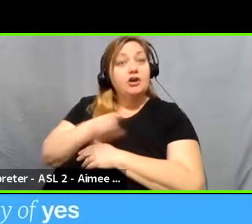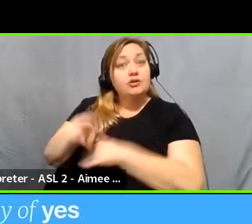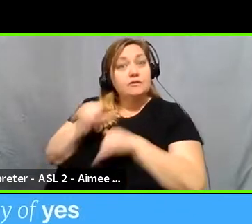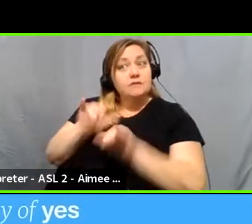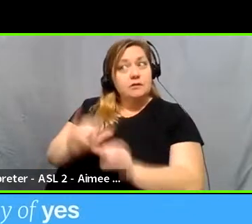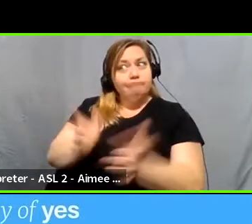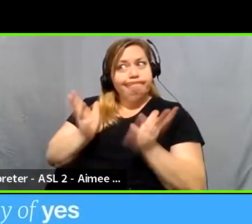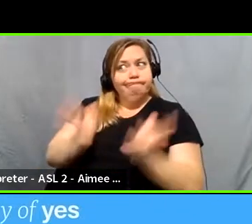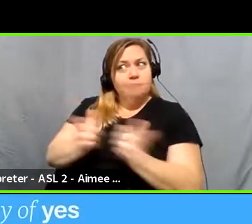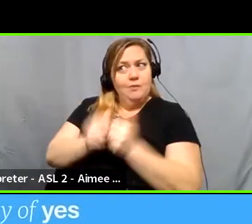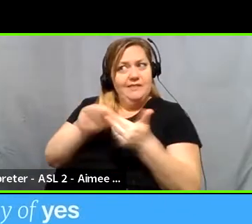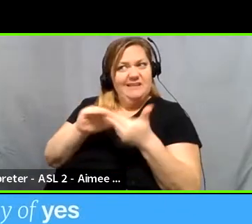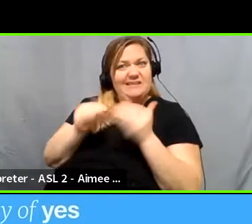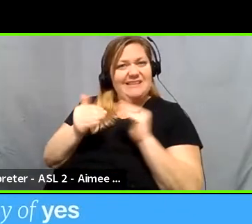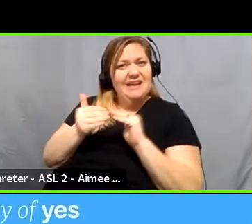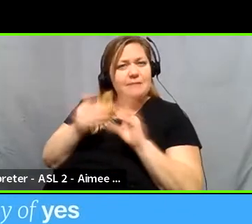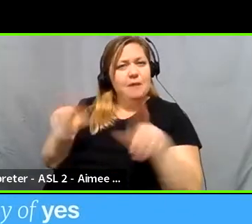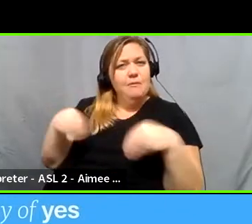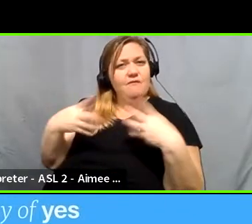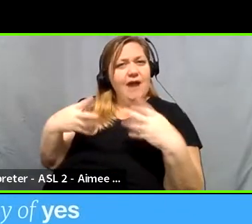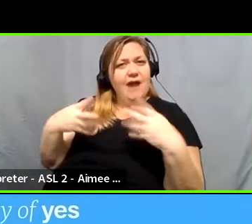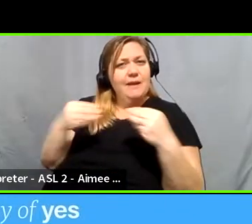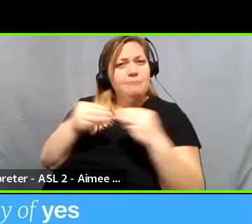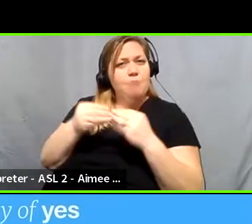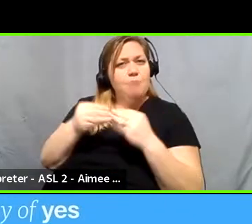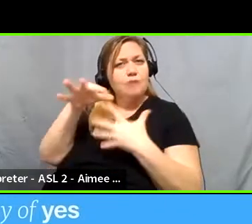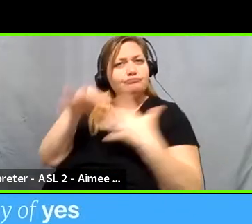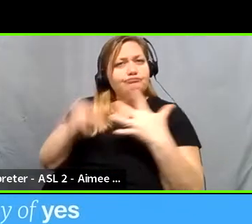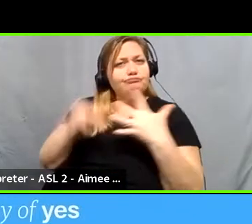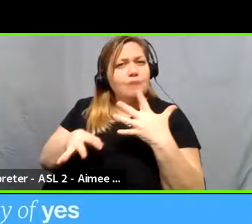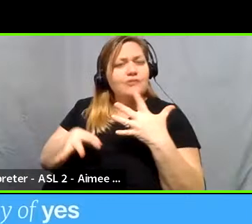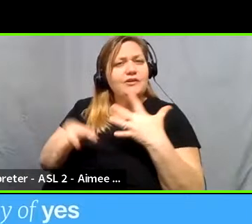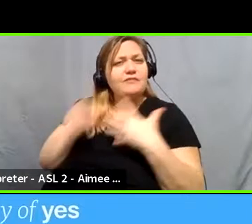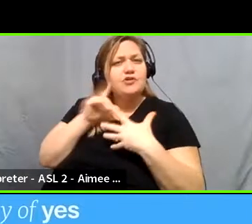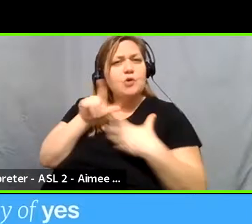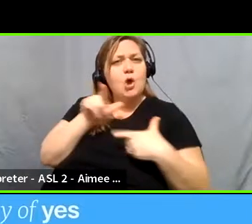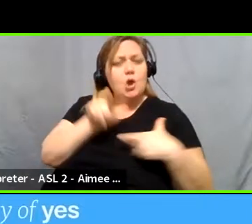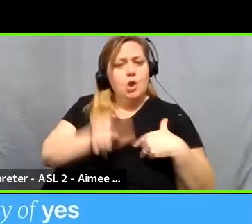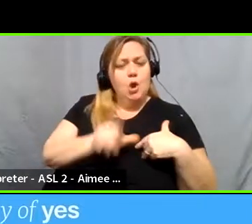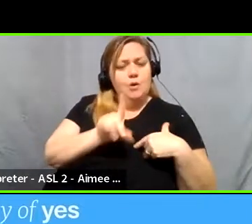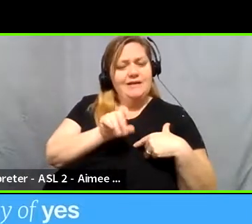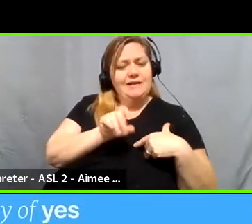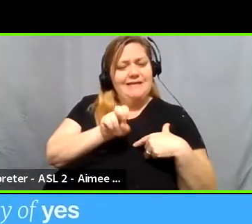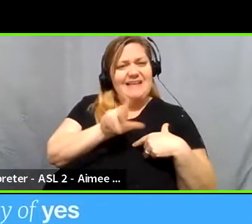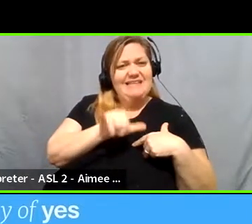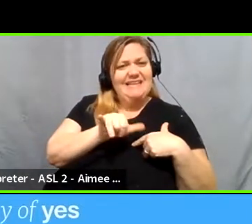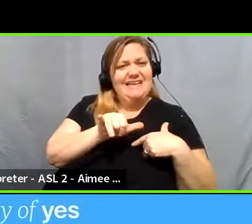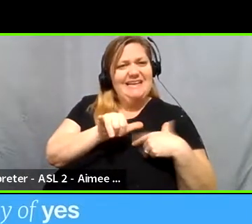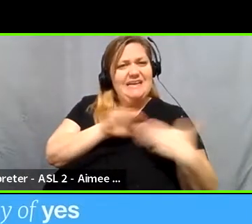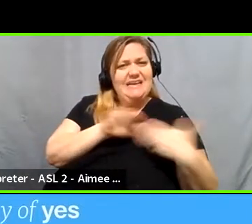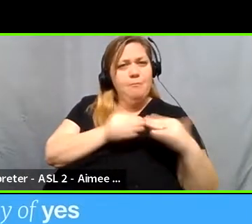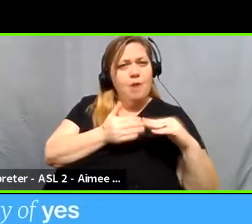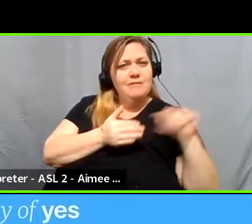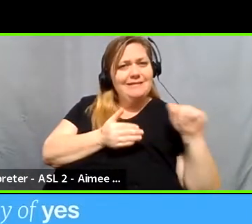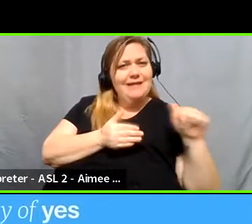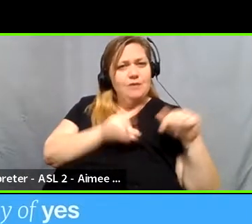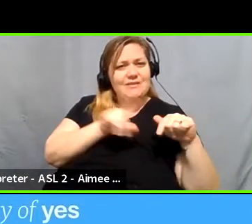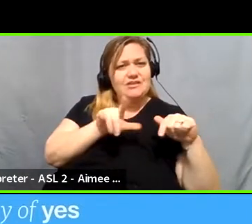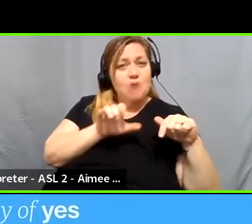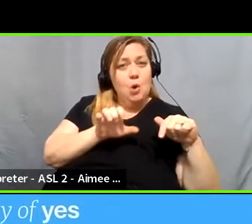the city about possibly providing more alternatives, especially to the lower density parts that are going to be getting sum up zones?